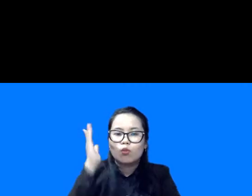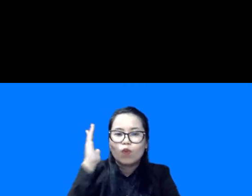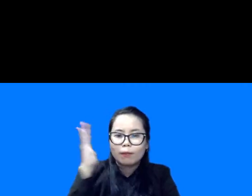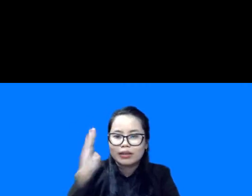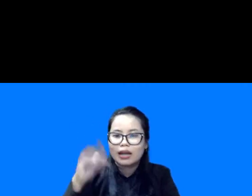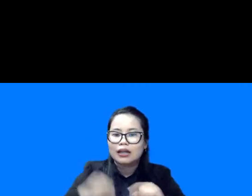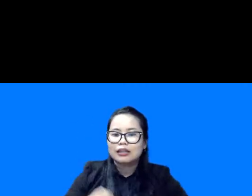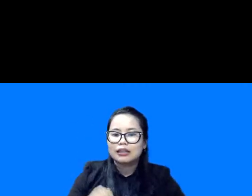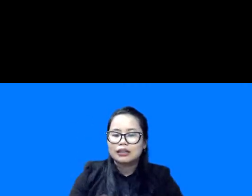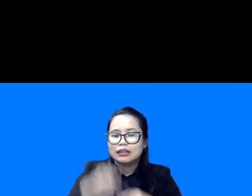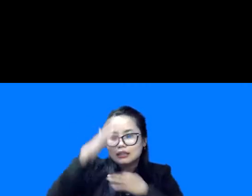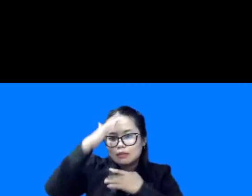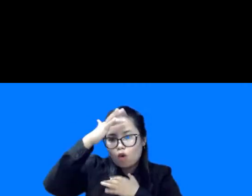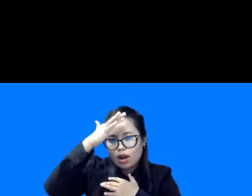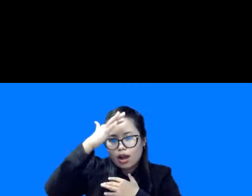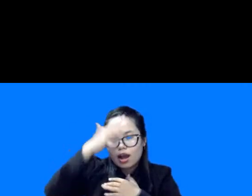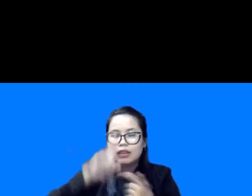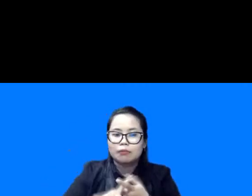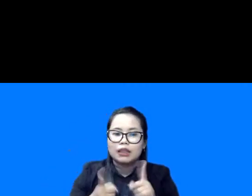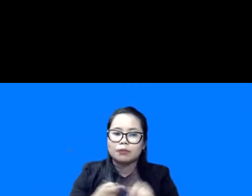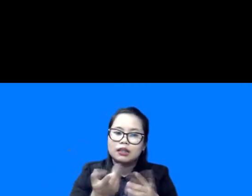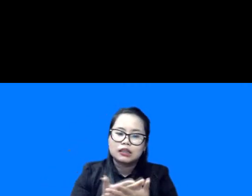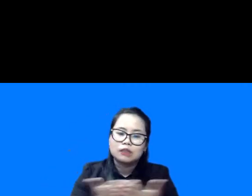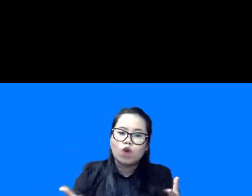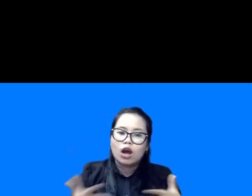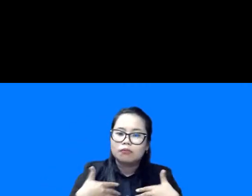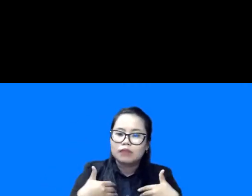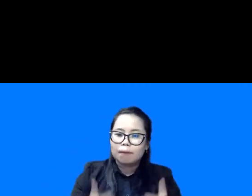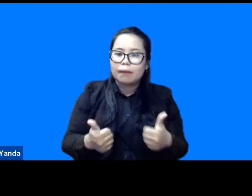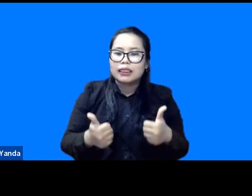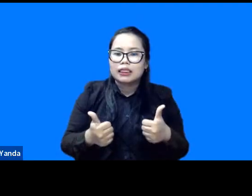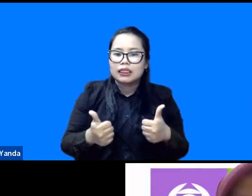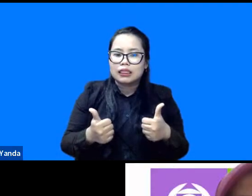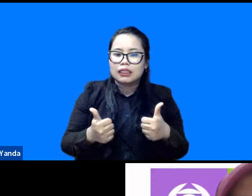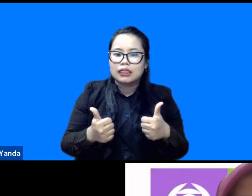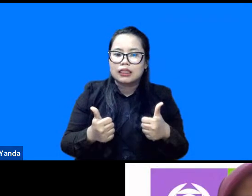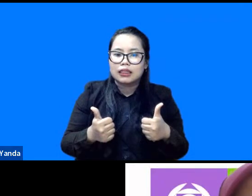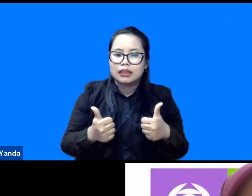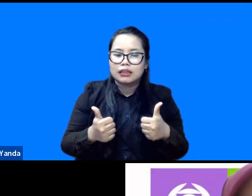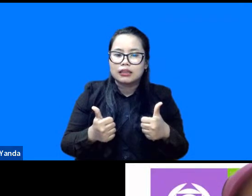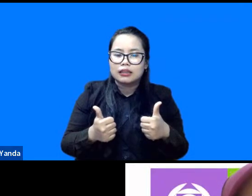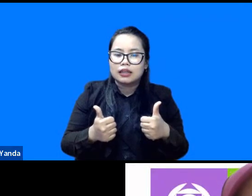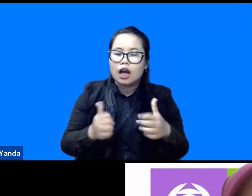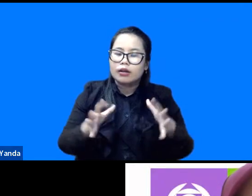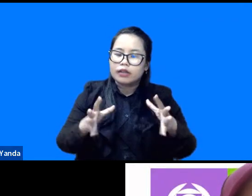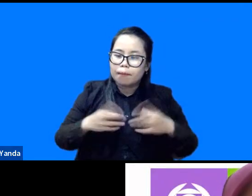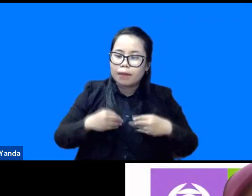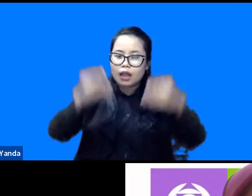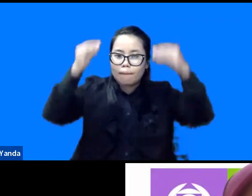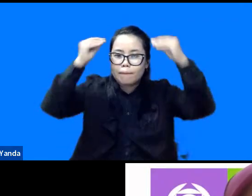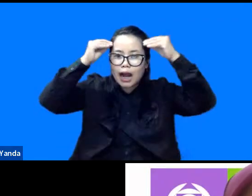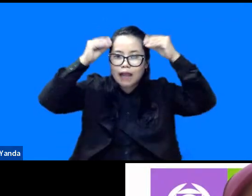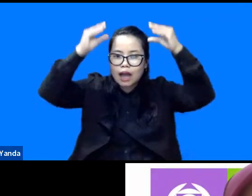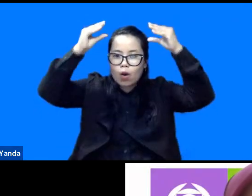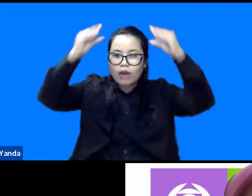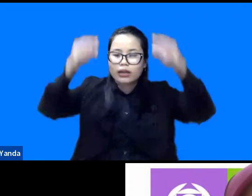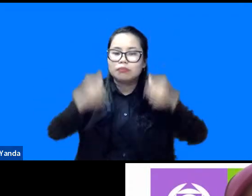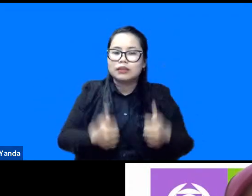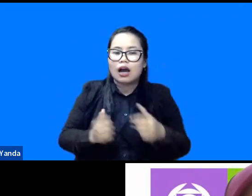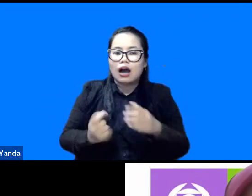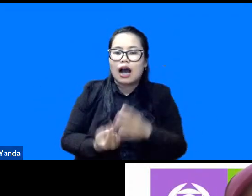can get some insights, and also mainstreaming the issue of the gender, social inclusion,